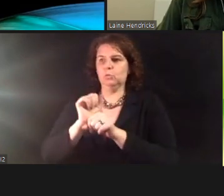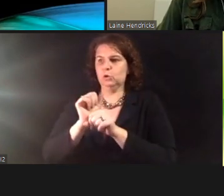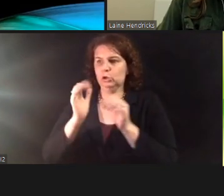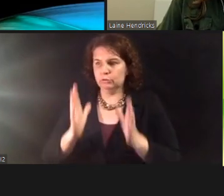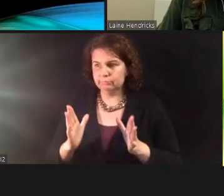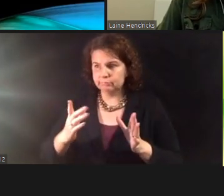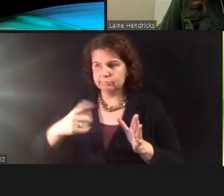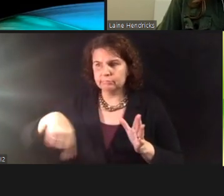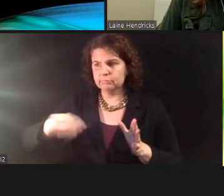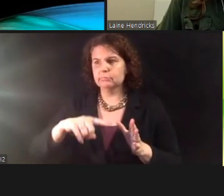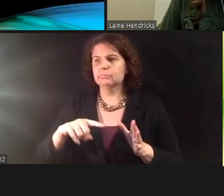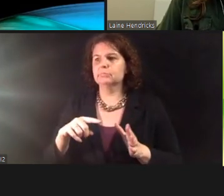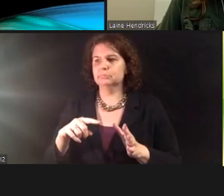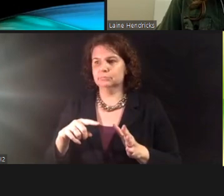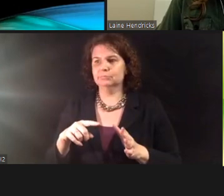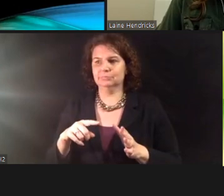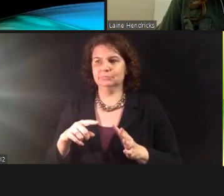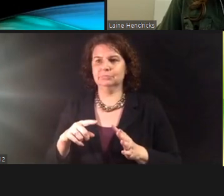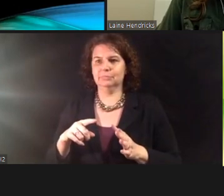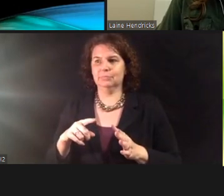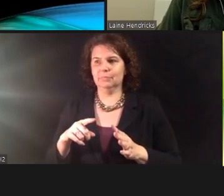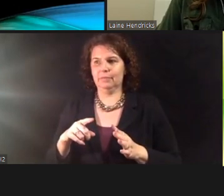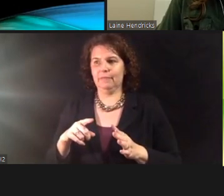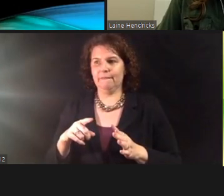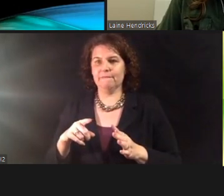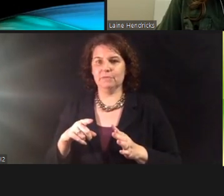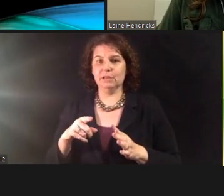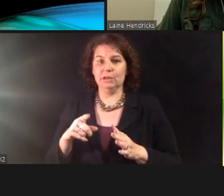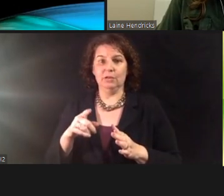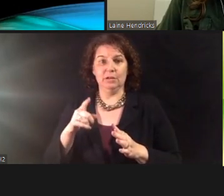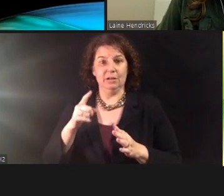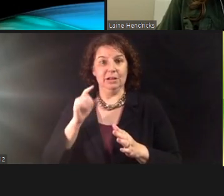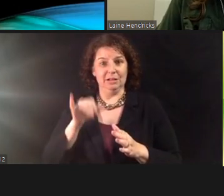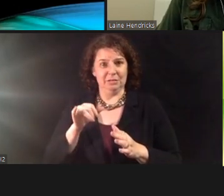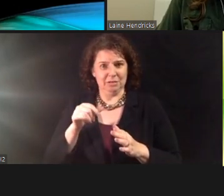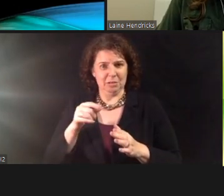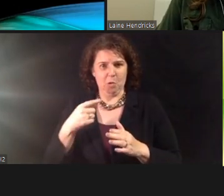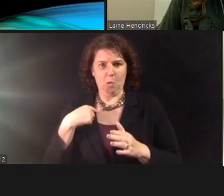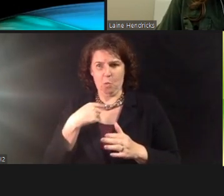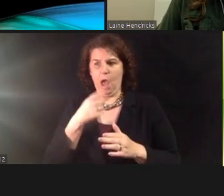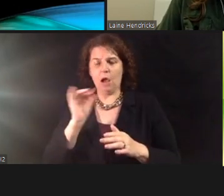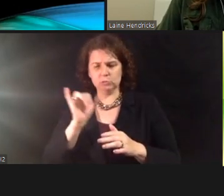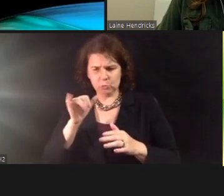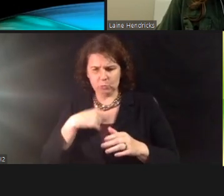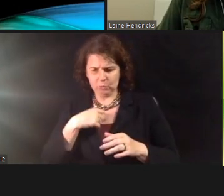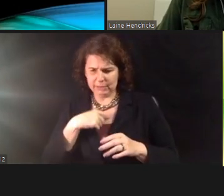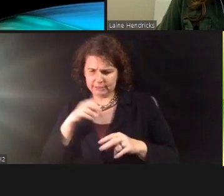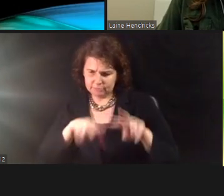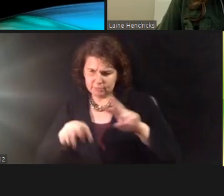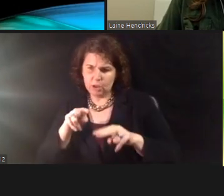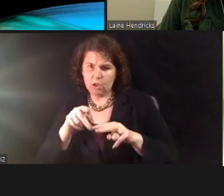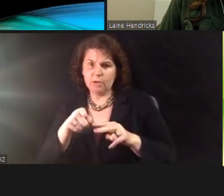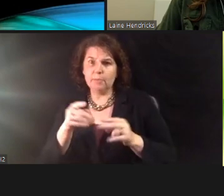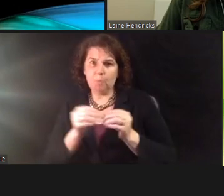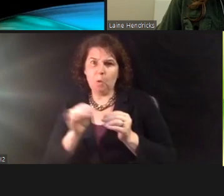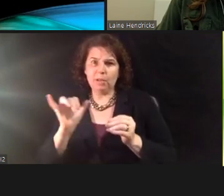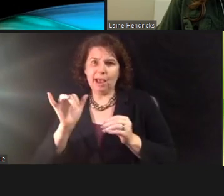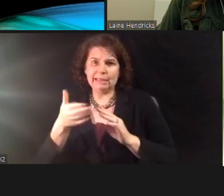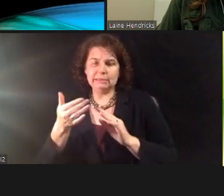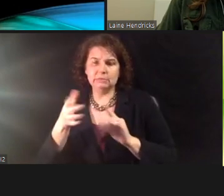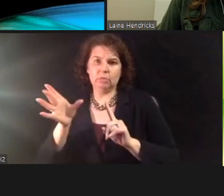become infected. So that's our older population, or people who have chronic diseases. Those